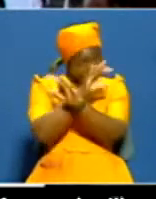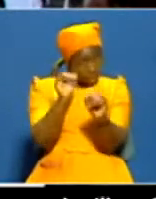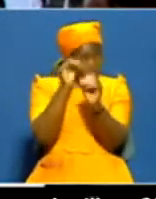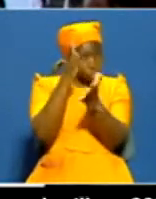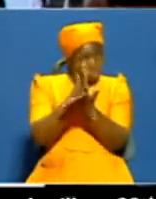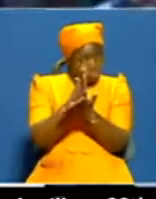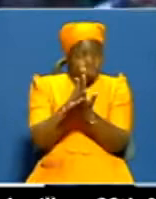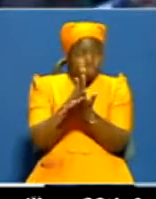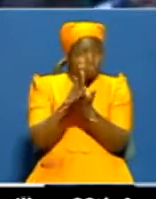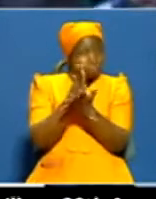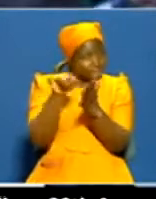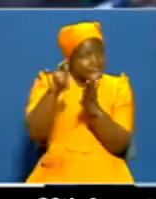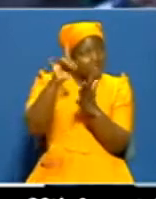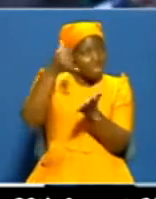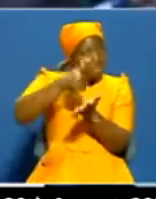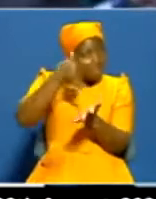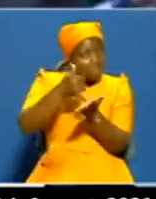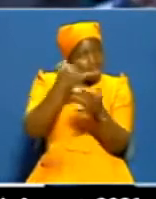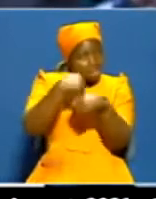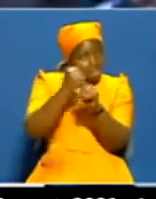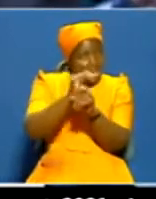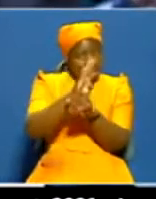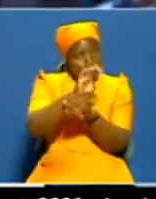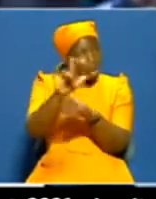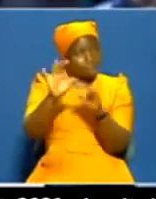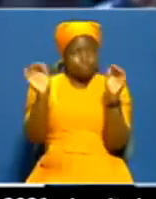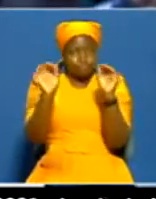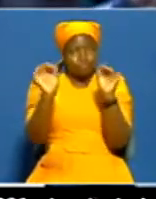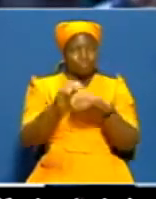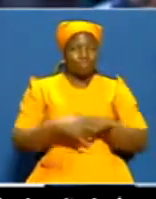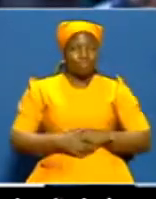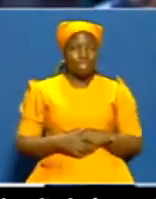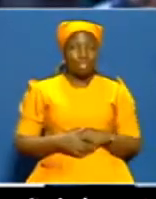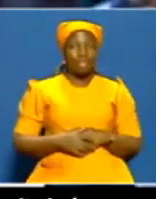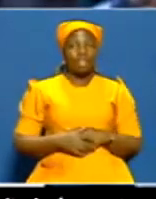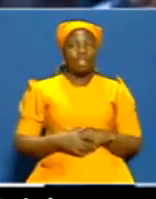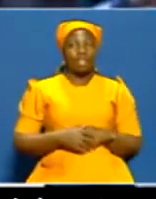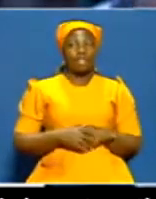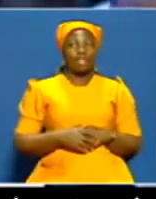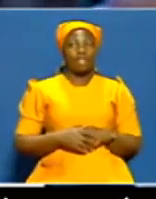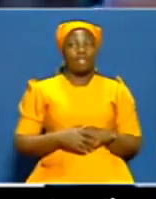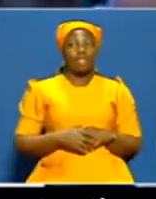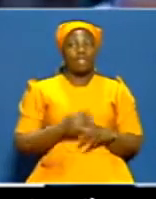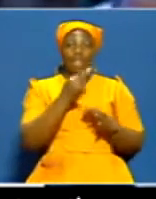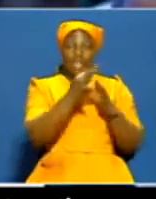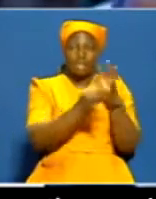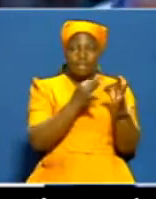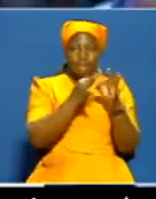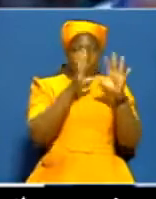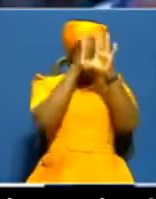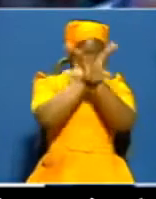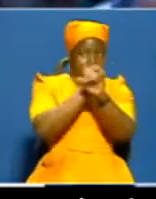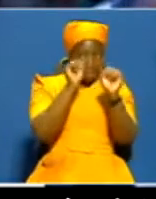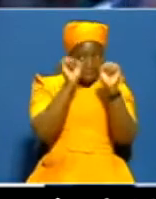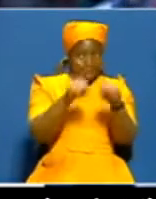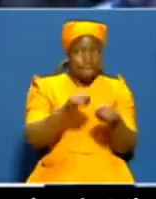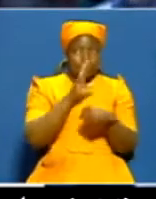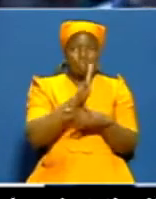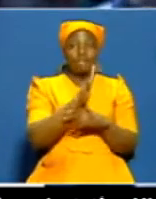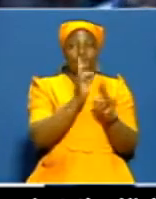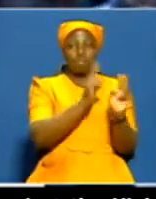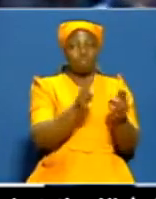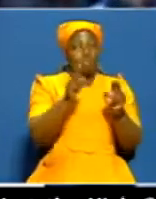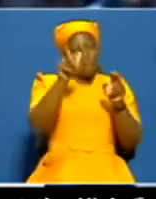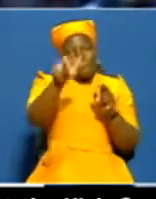a promoter. If the president can be these ordinary things, including being a voter, I do not